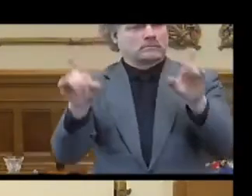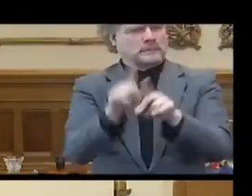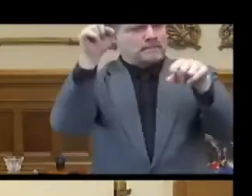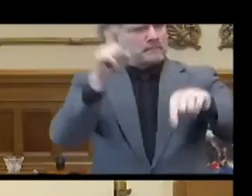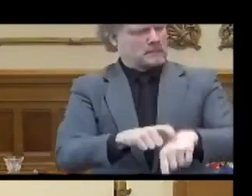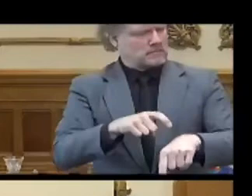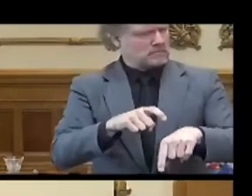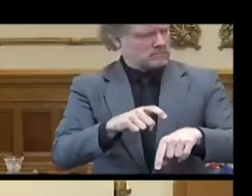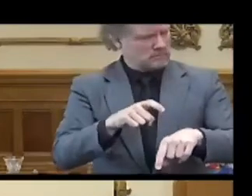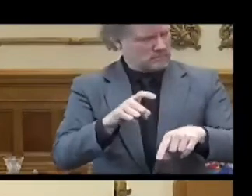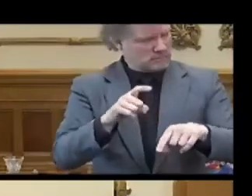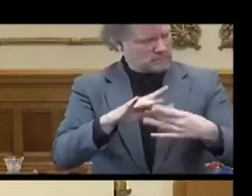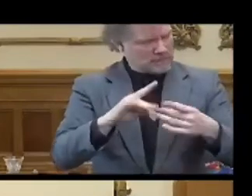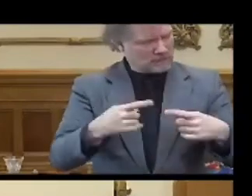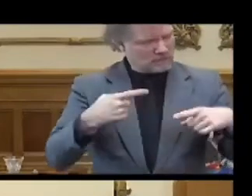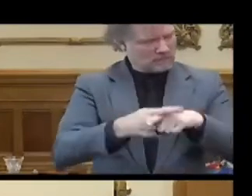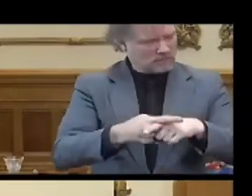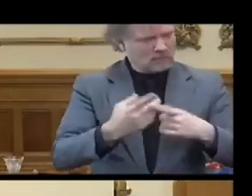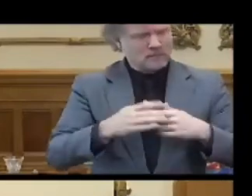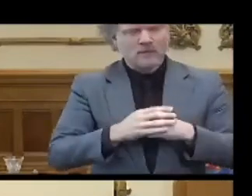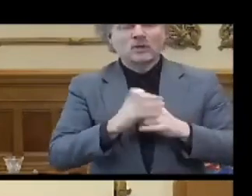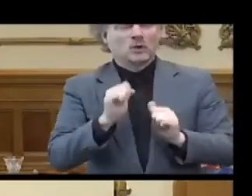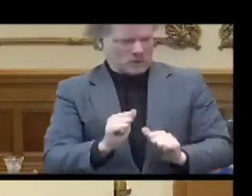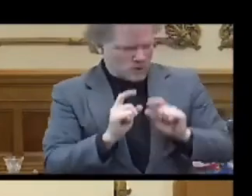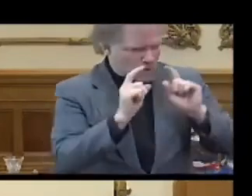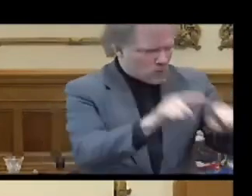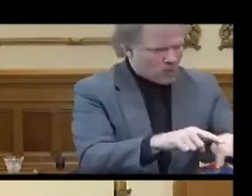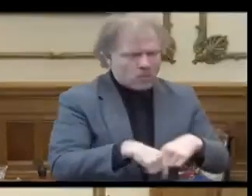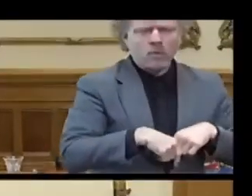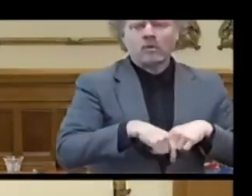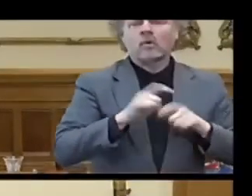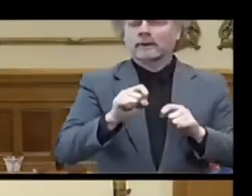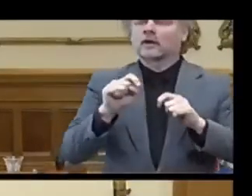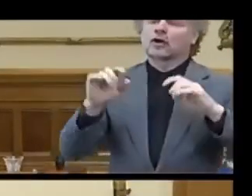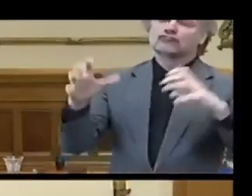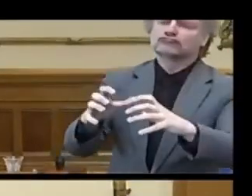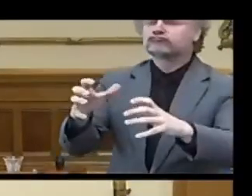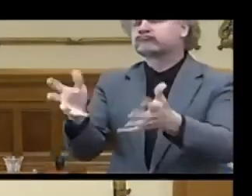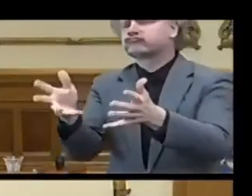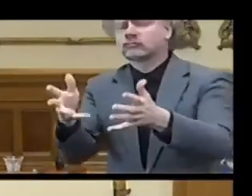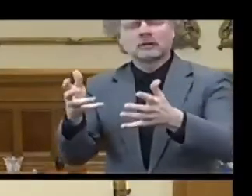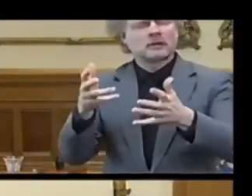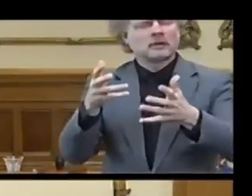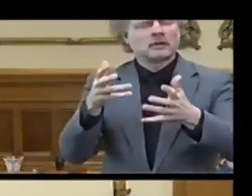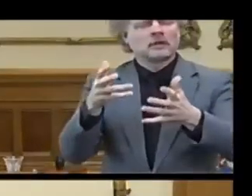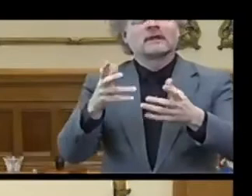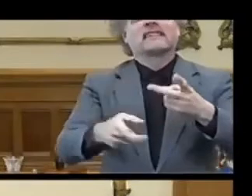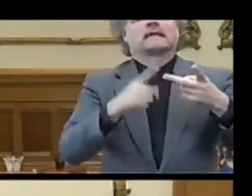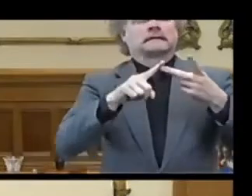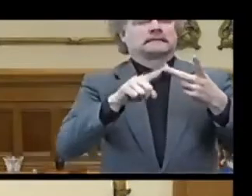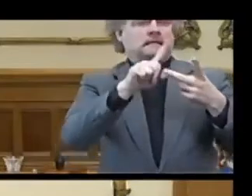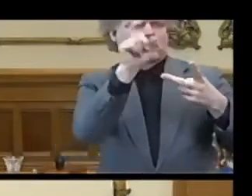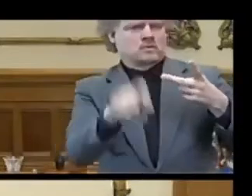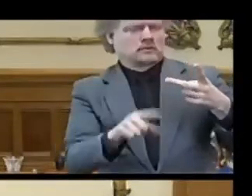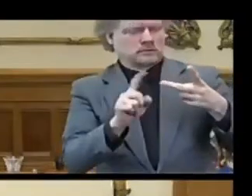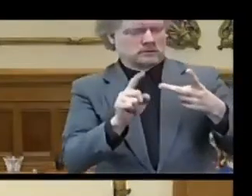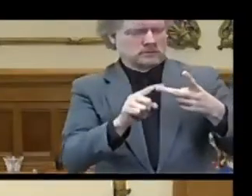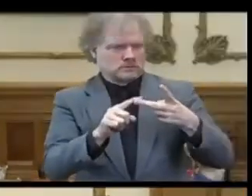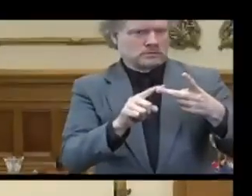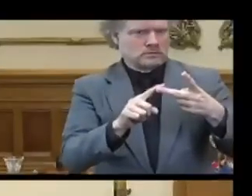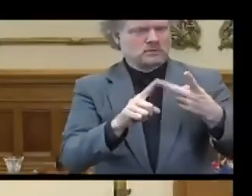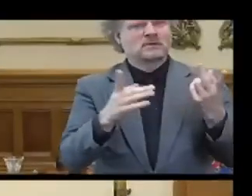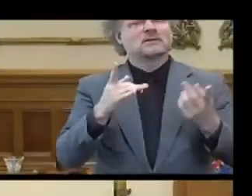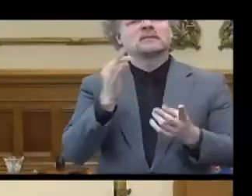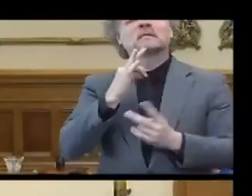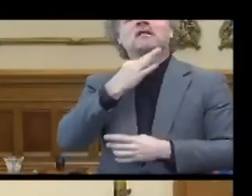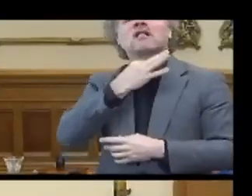time and saying you can go to a theater, you can hang out with 250 people? And then the second question is, inquiring minds would